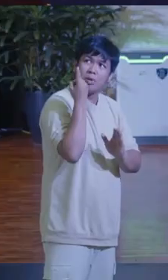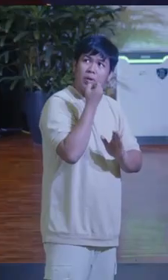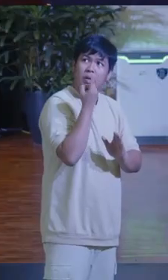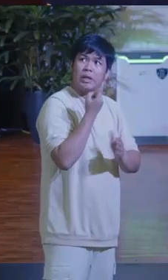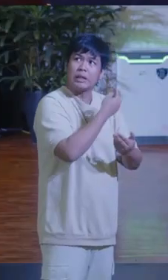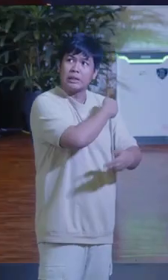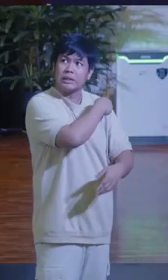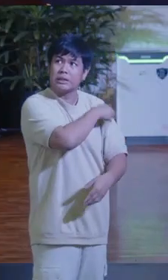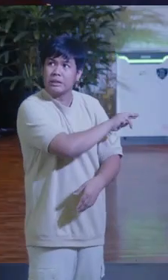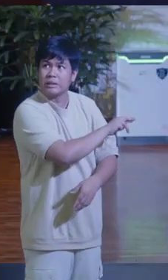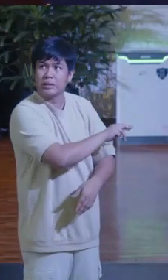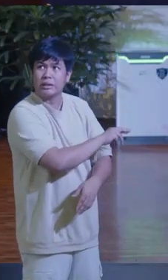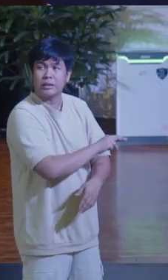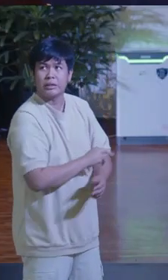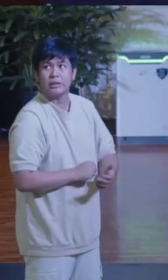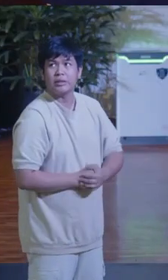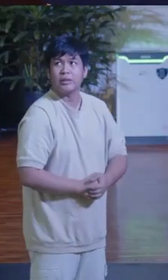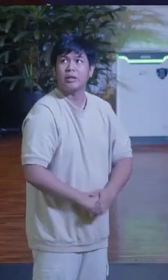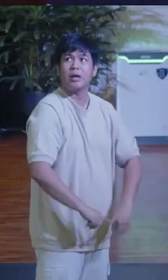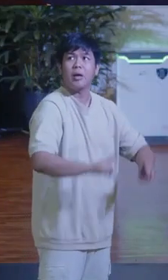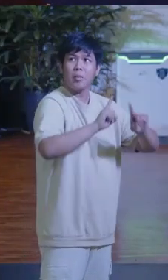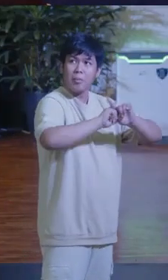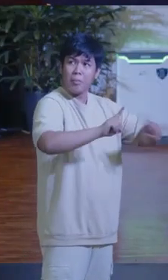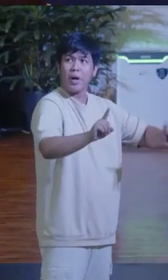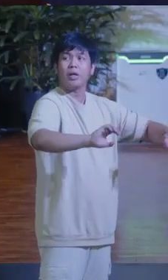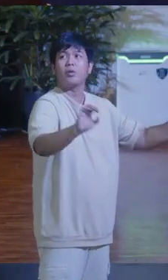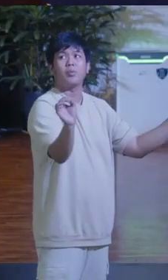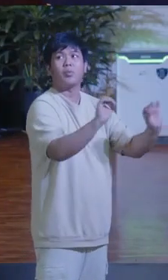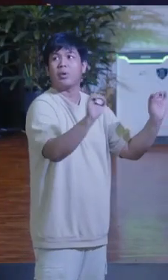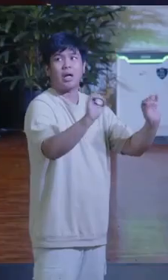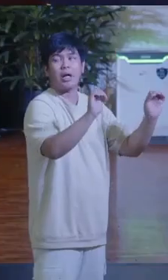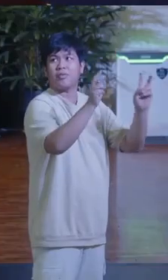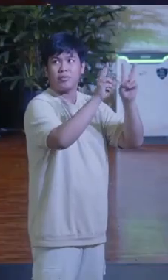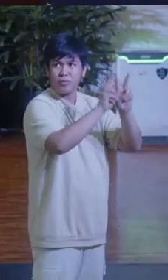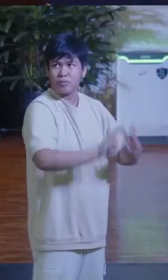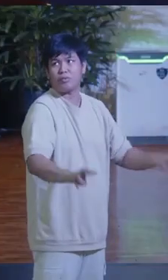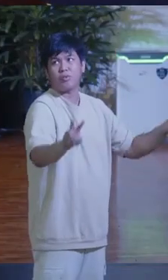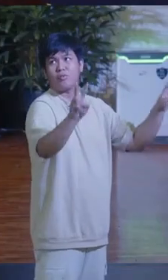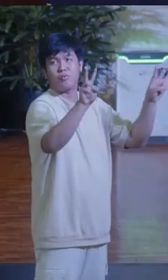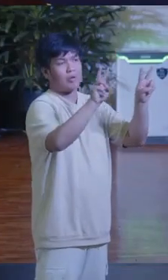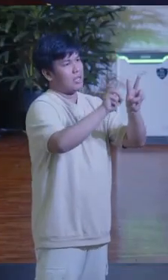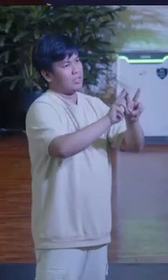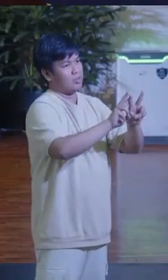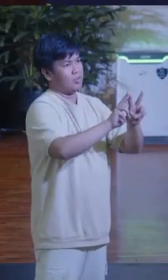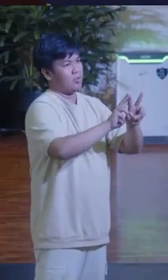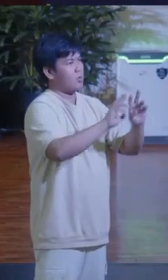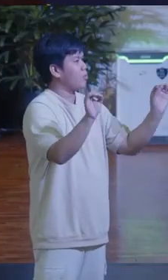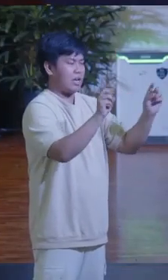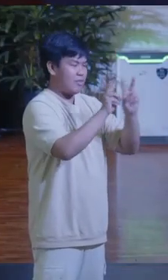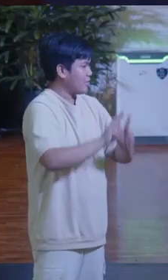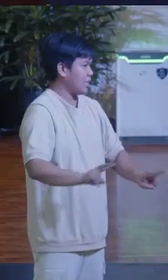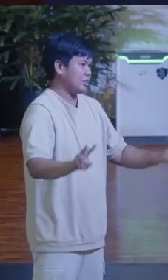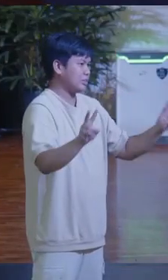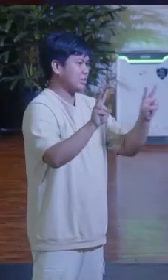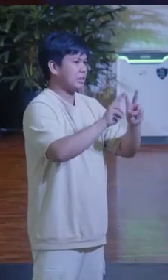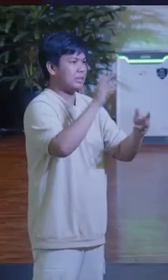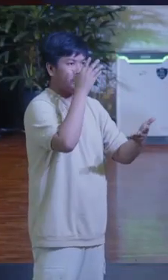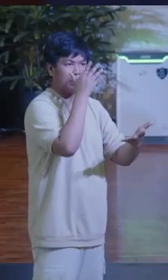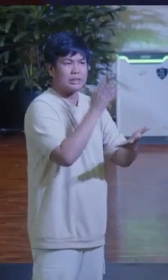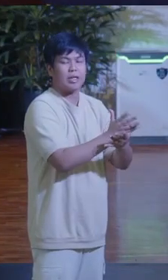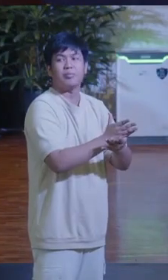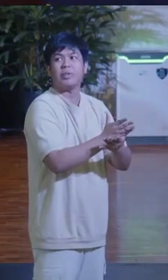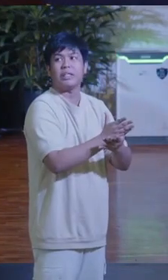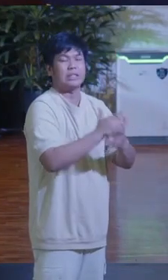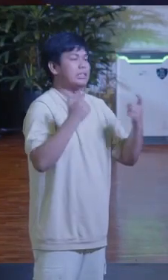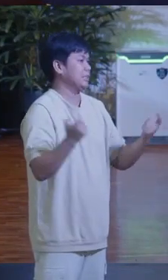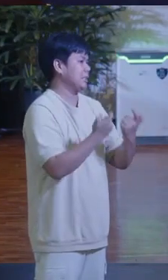religion and asceticism and severity to the body, but they are of no value in stopping the indulgence